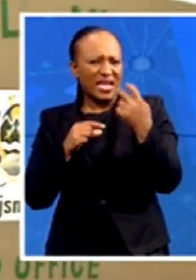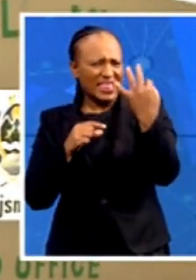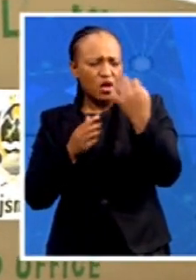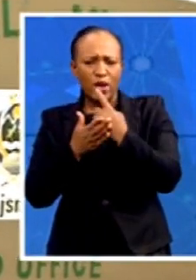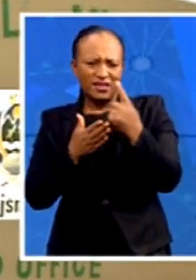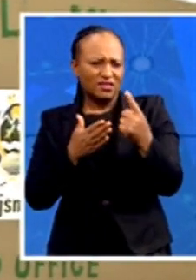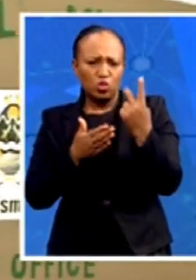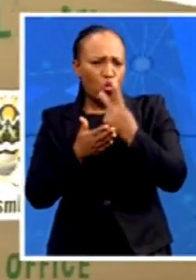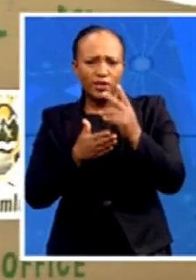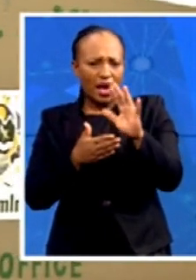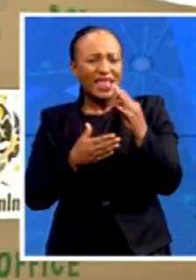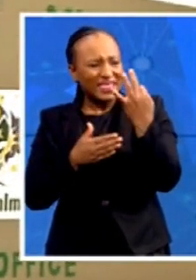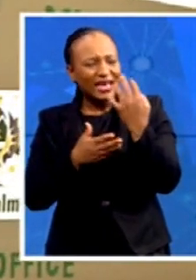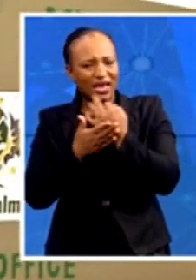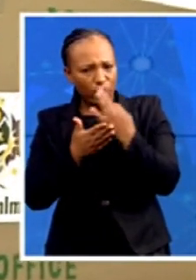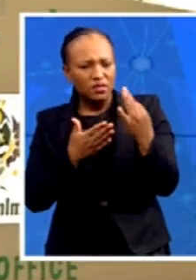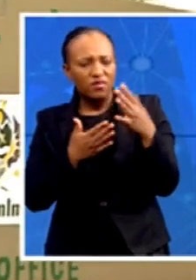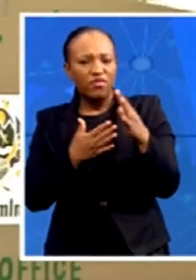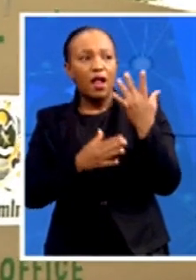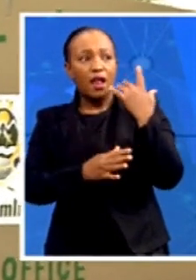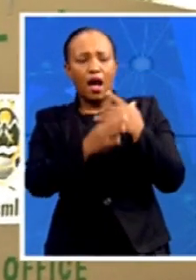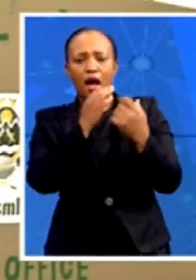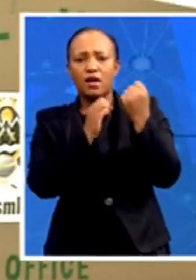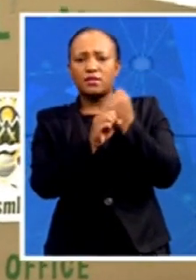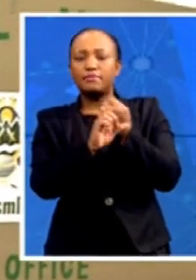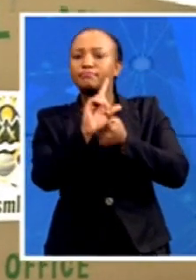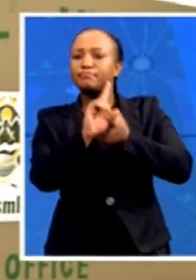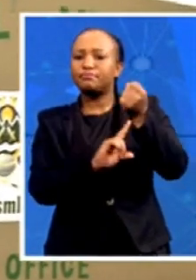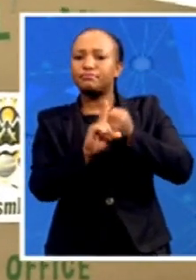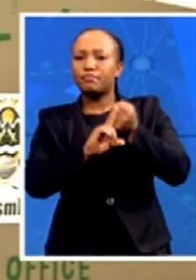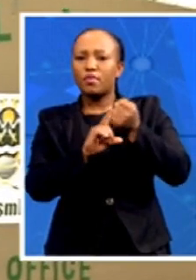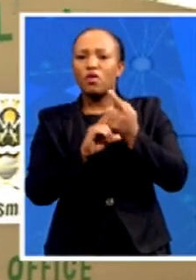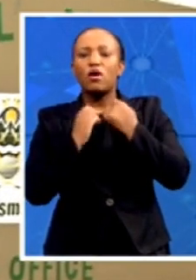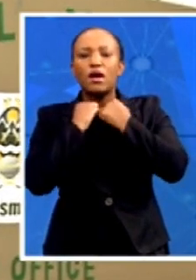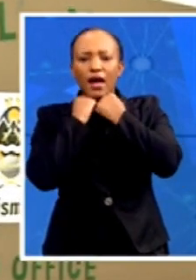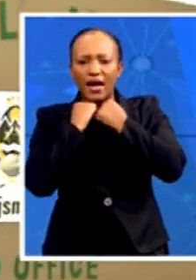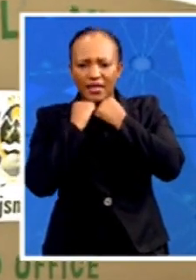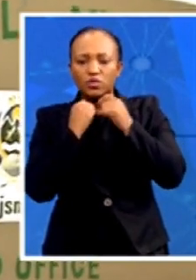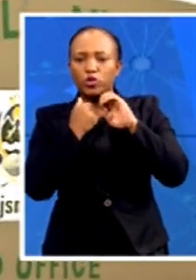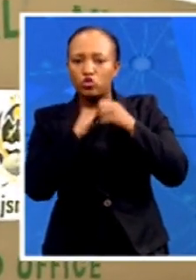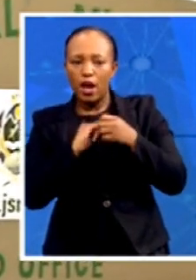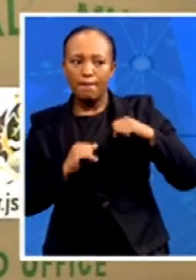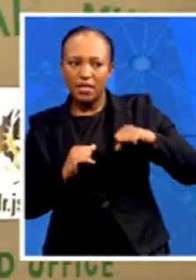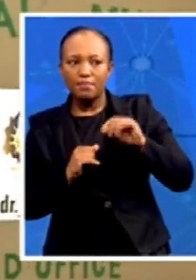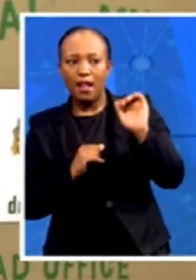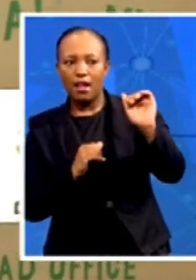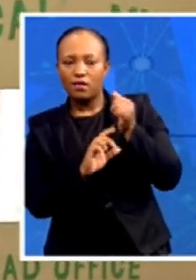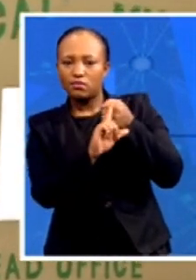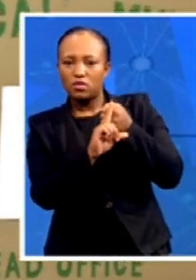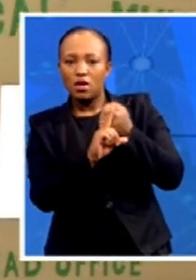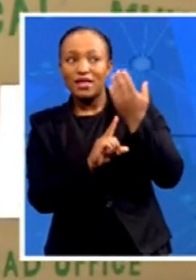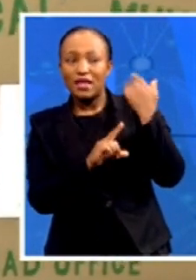last year in August, trying to talk to the municipality, but at the time the municipality was with an administrator under section 139